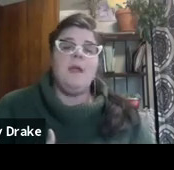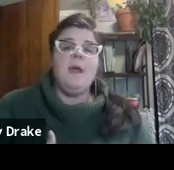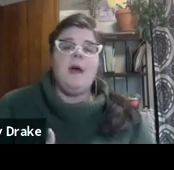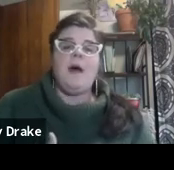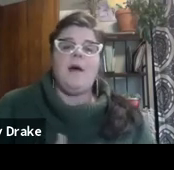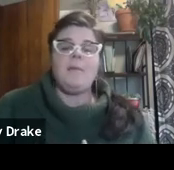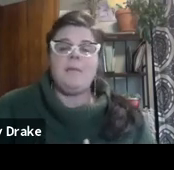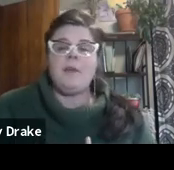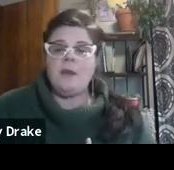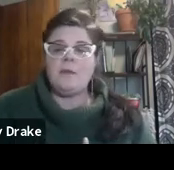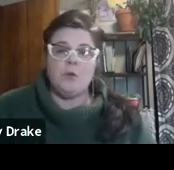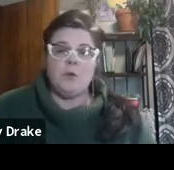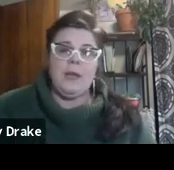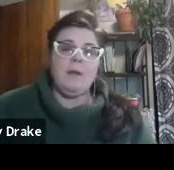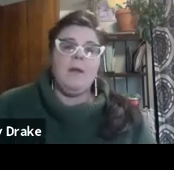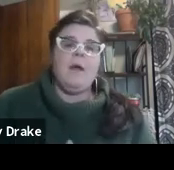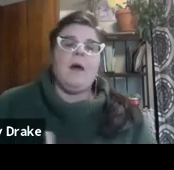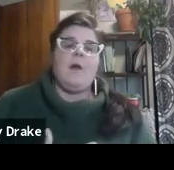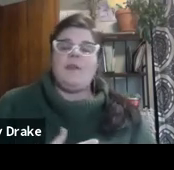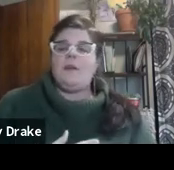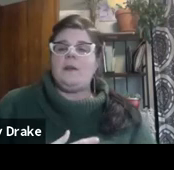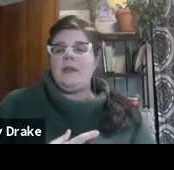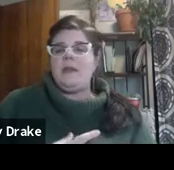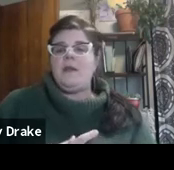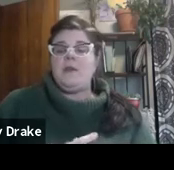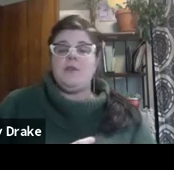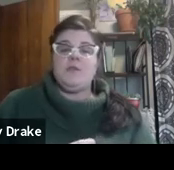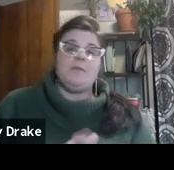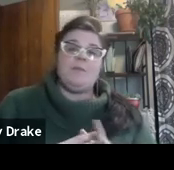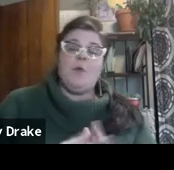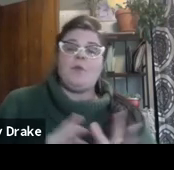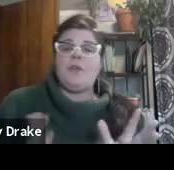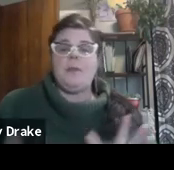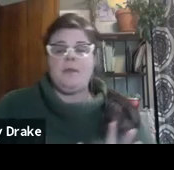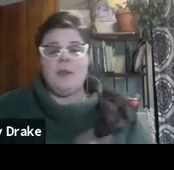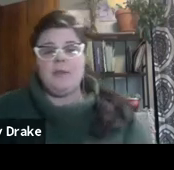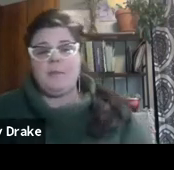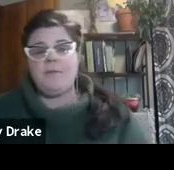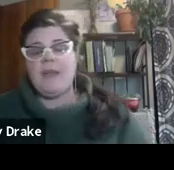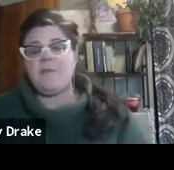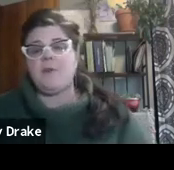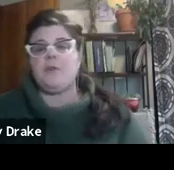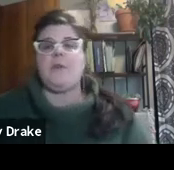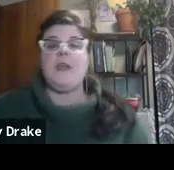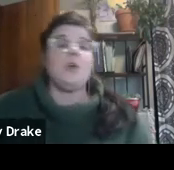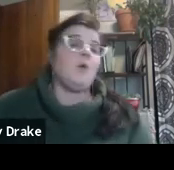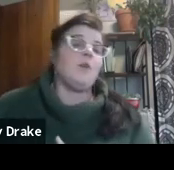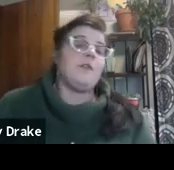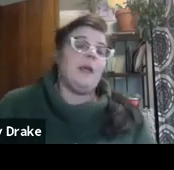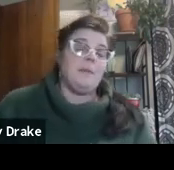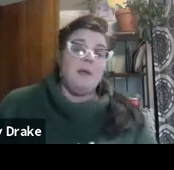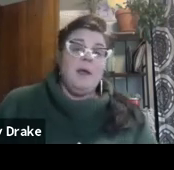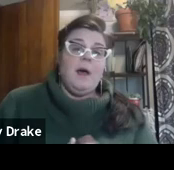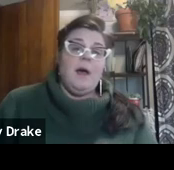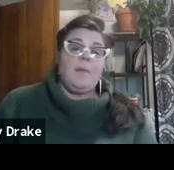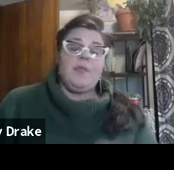siblings. There is grooming, whether it be the older sibling's gonna give them favors, they coerce